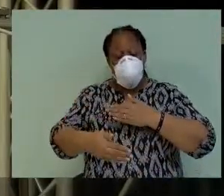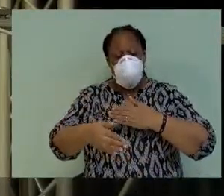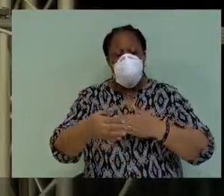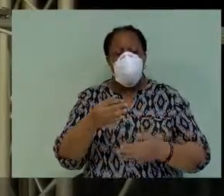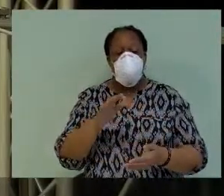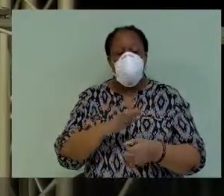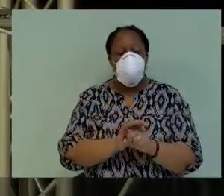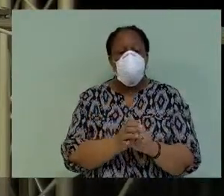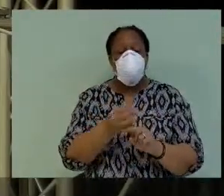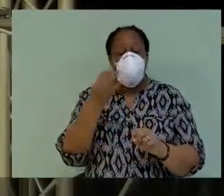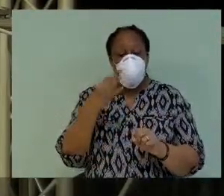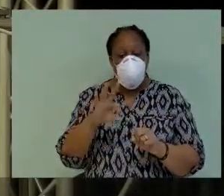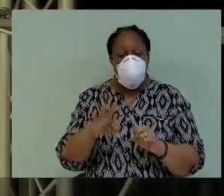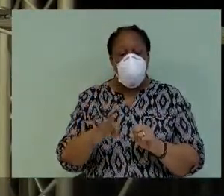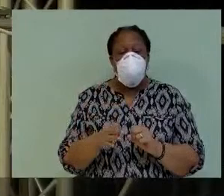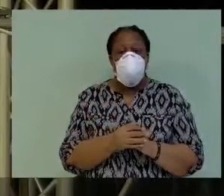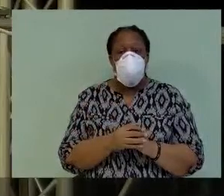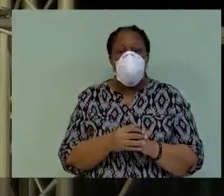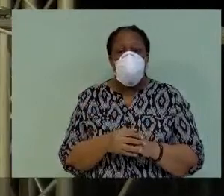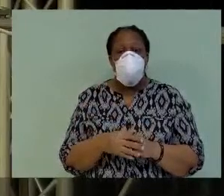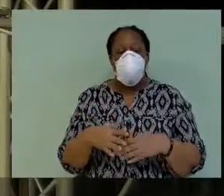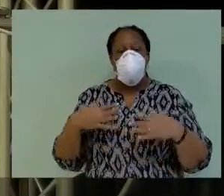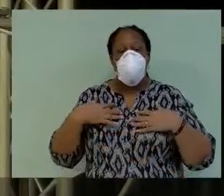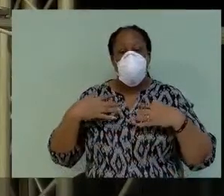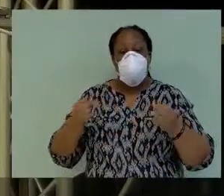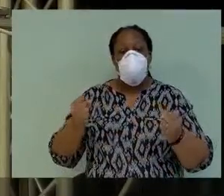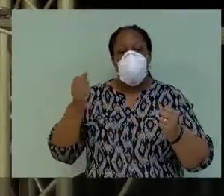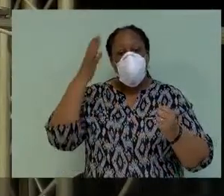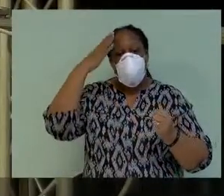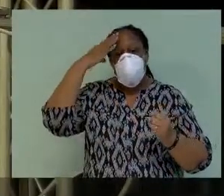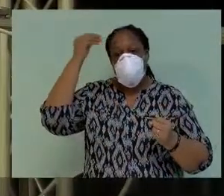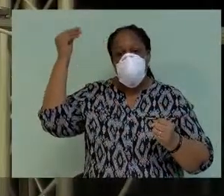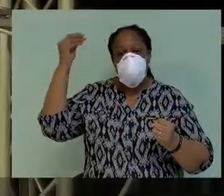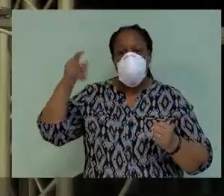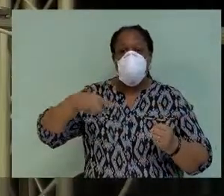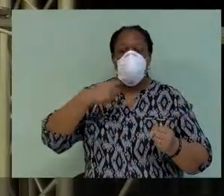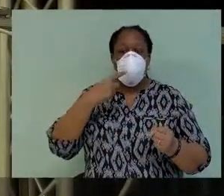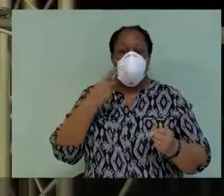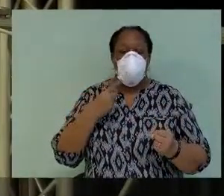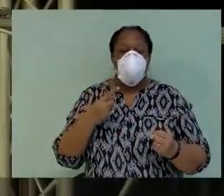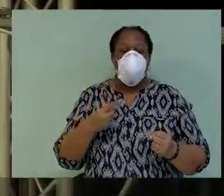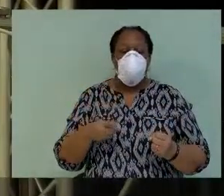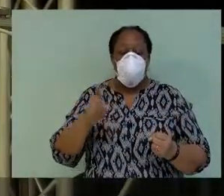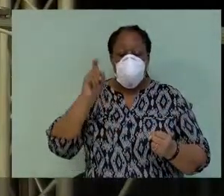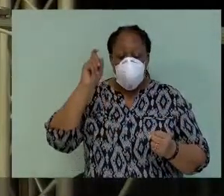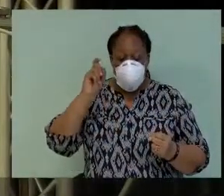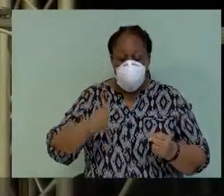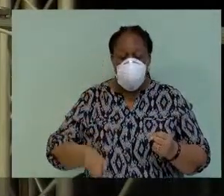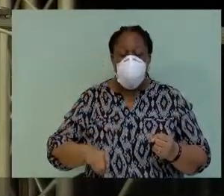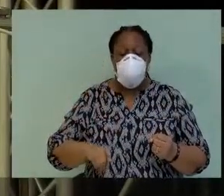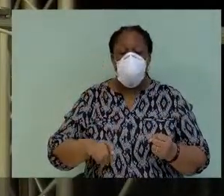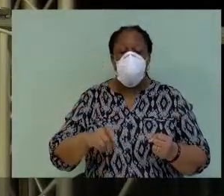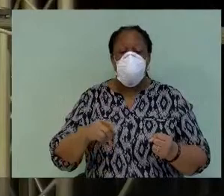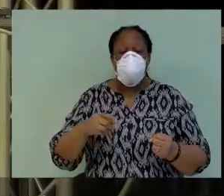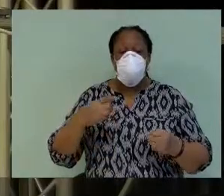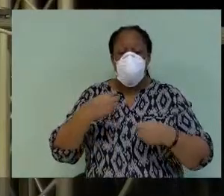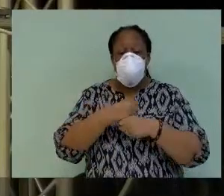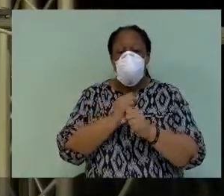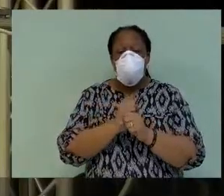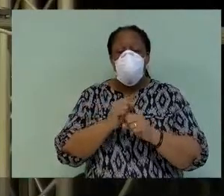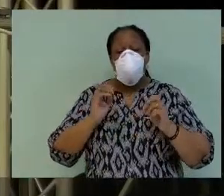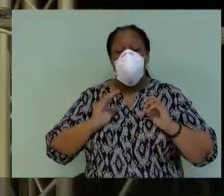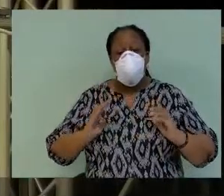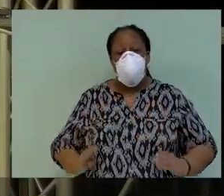COVID-19. Health experts have advised that this is one of the ways to keep the immune system healthy and helps